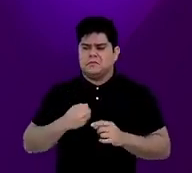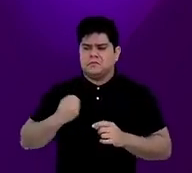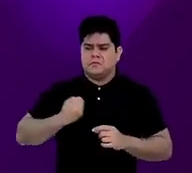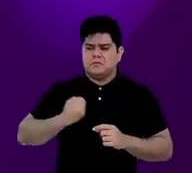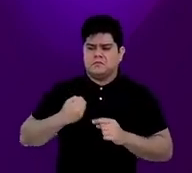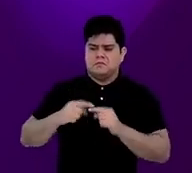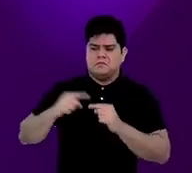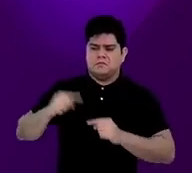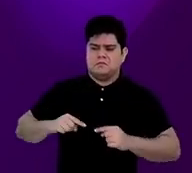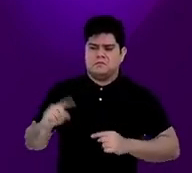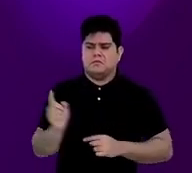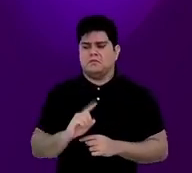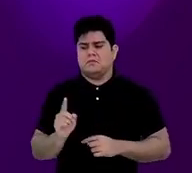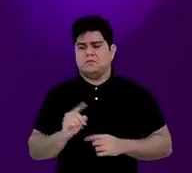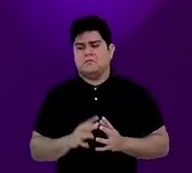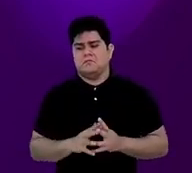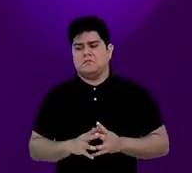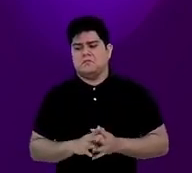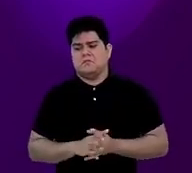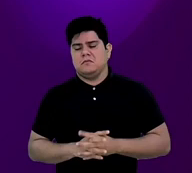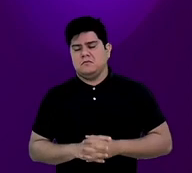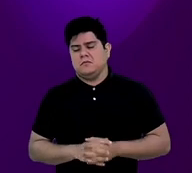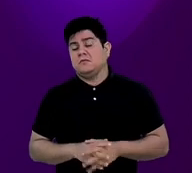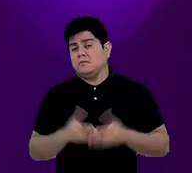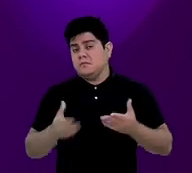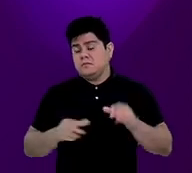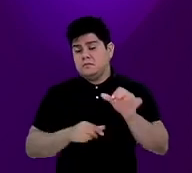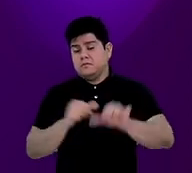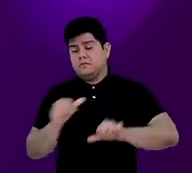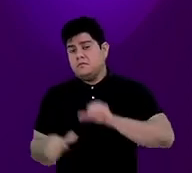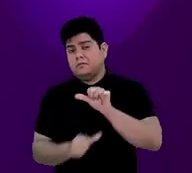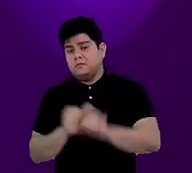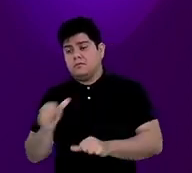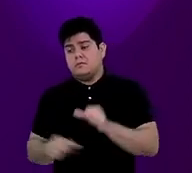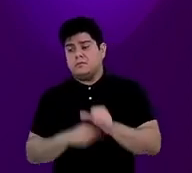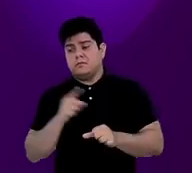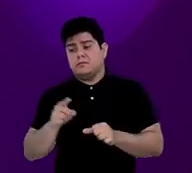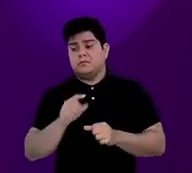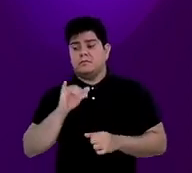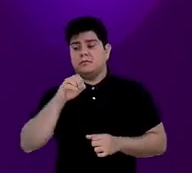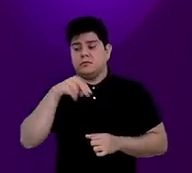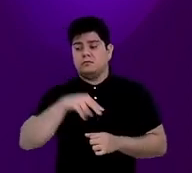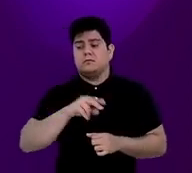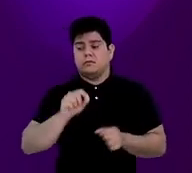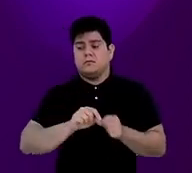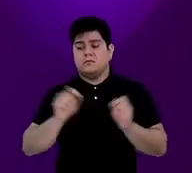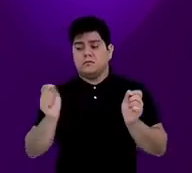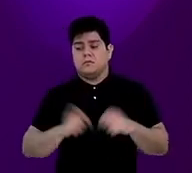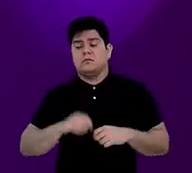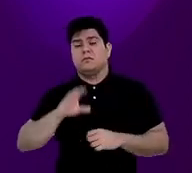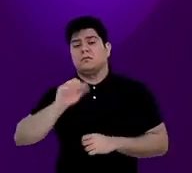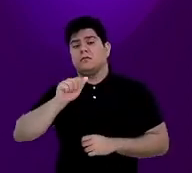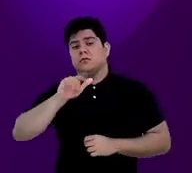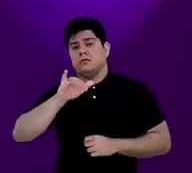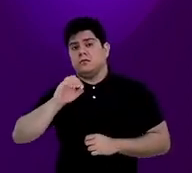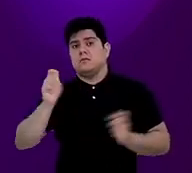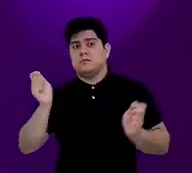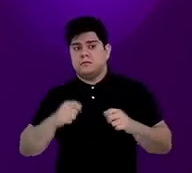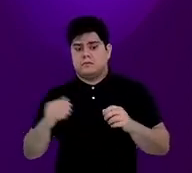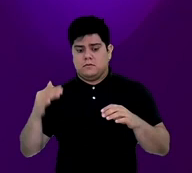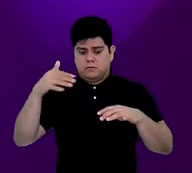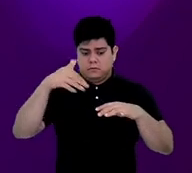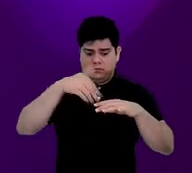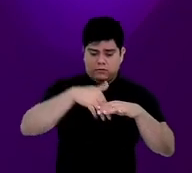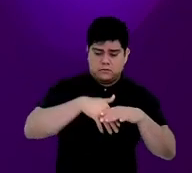open these ion channels and let calcium through, and they can be in the plasma membrane, but they can also be in the